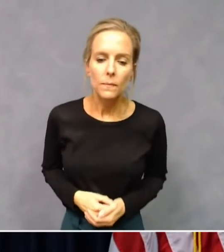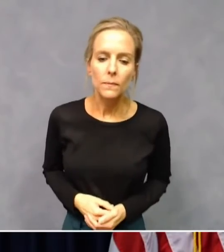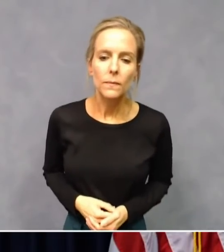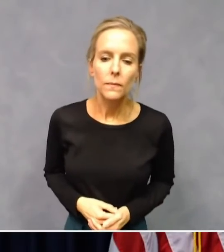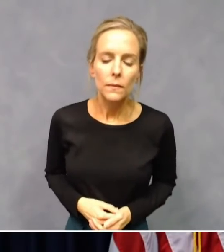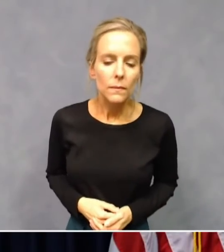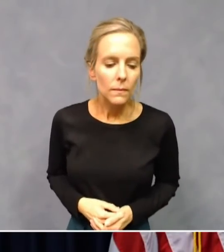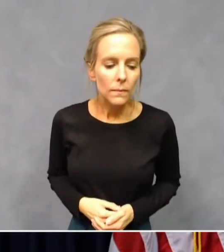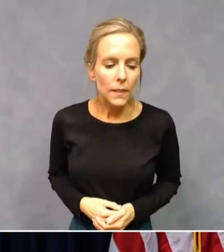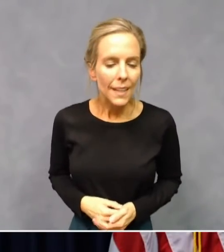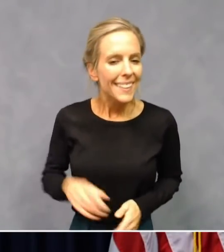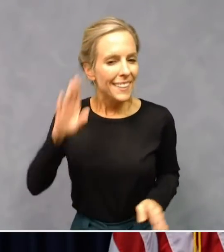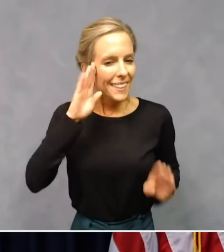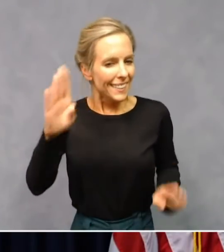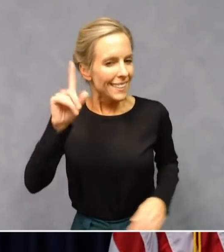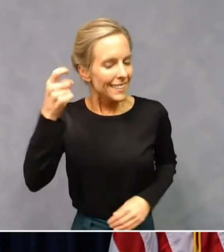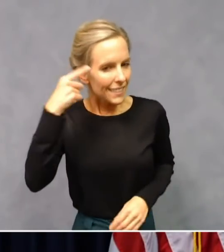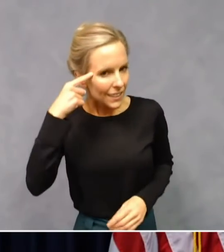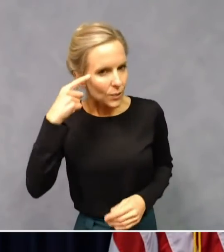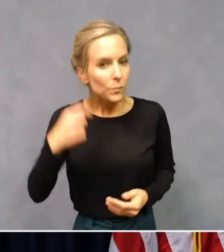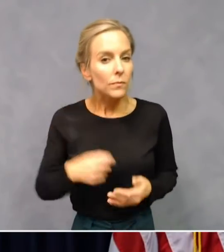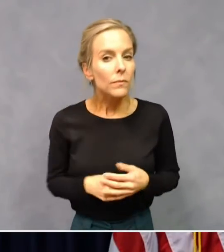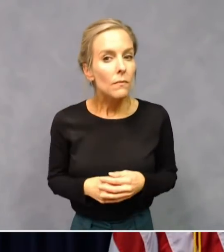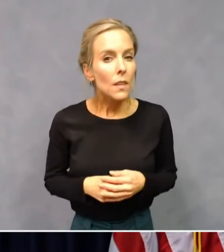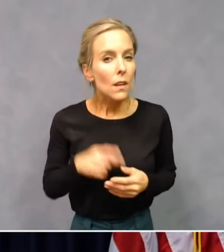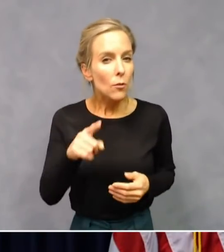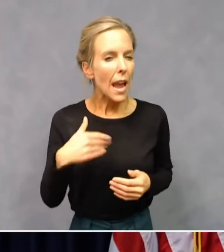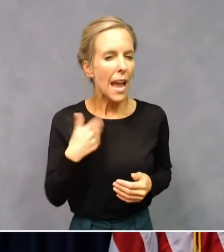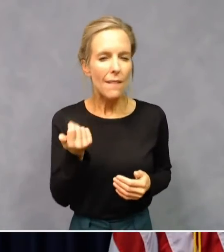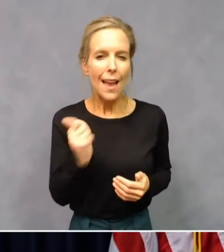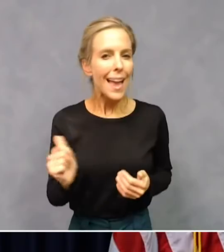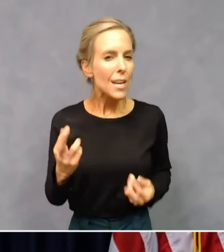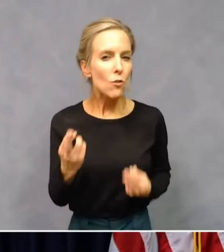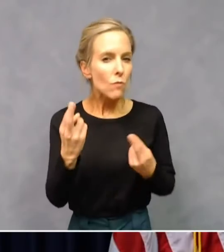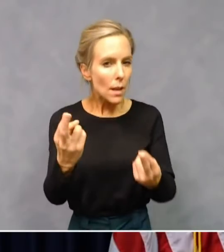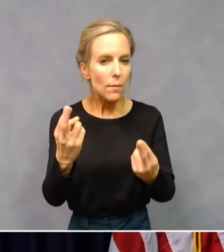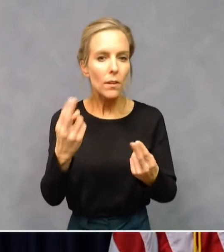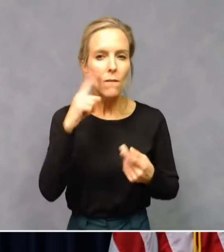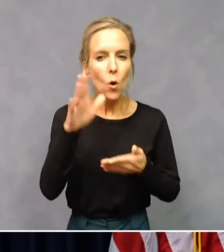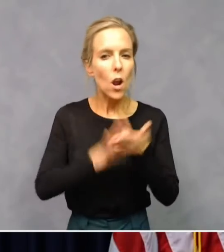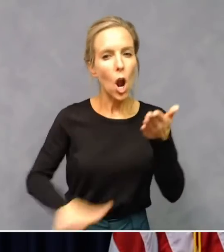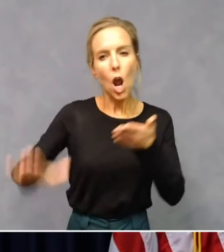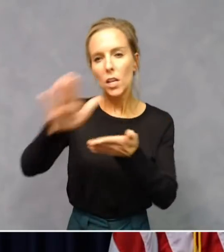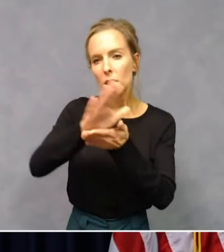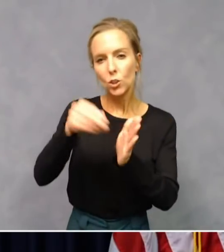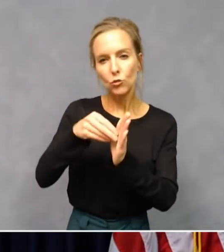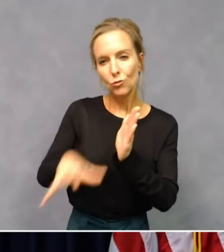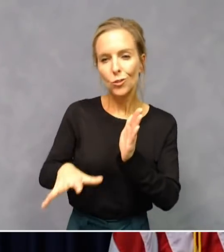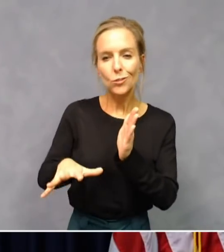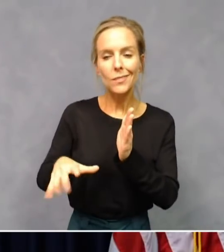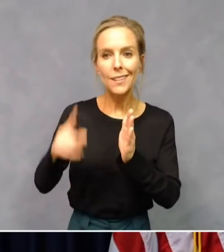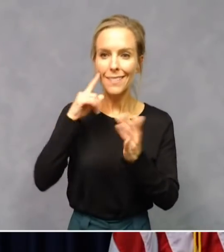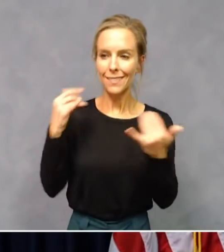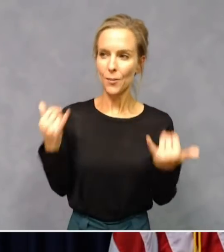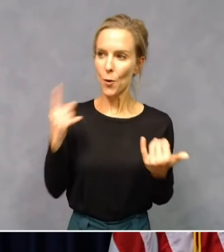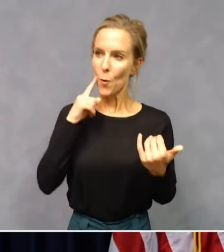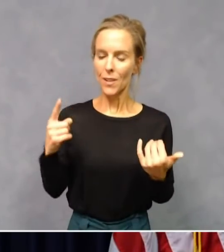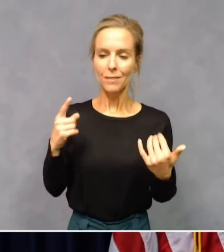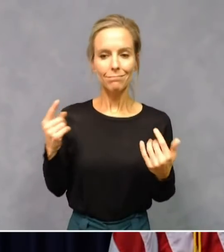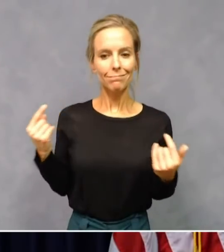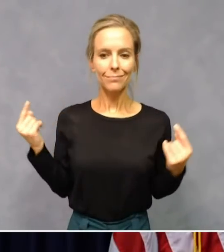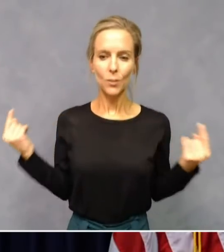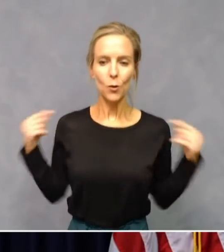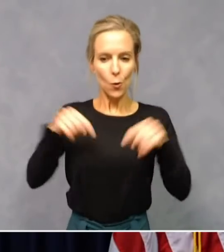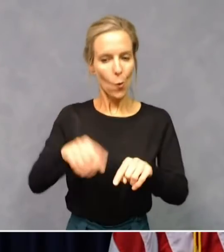Hey, Governor. Do you all have any recommendations for college students likely to come home at Thanksgiving? I know some schools